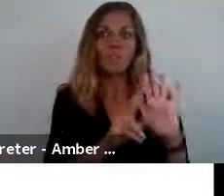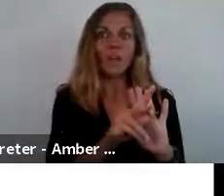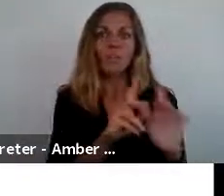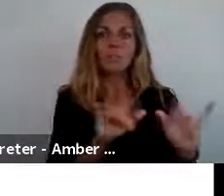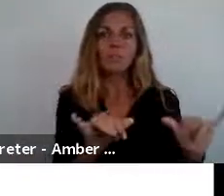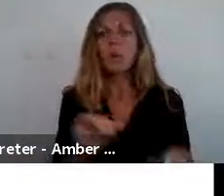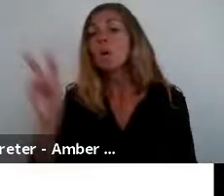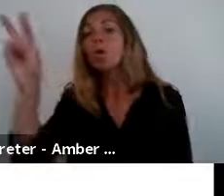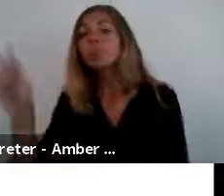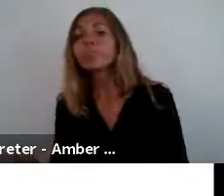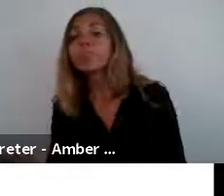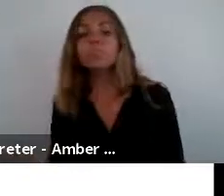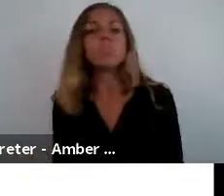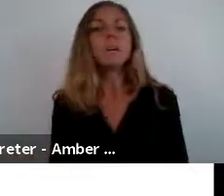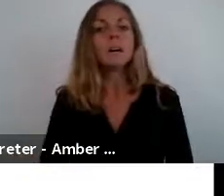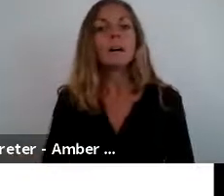their own pace.